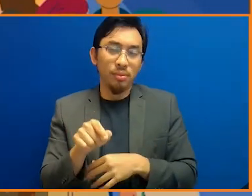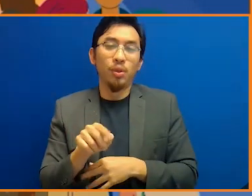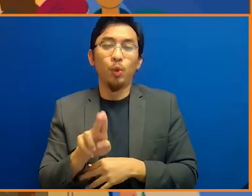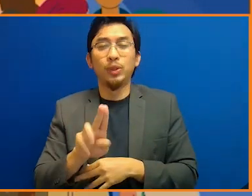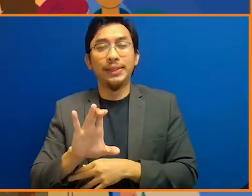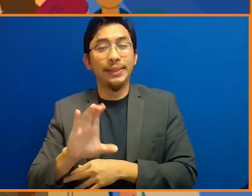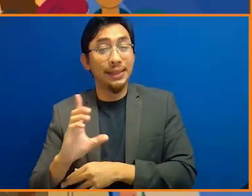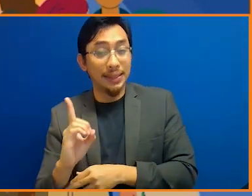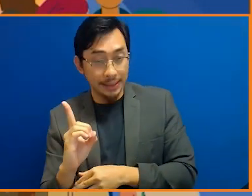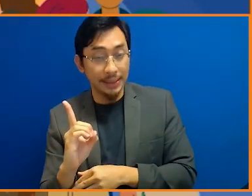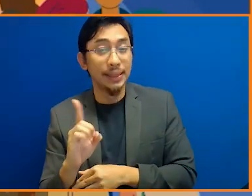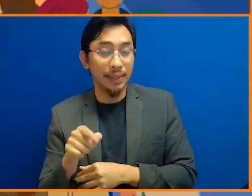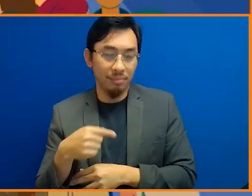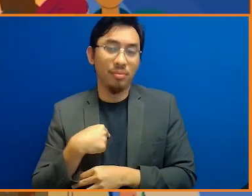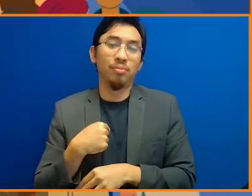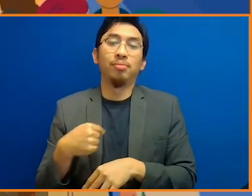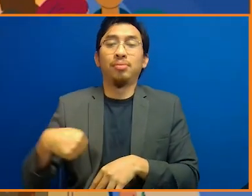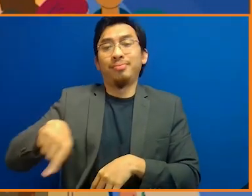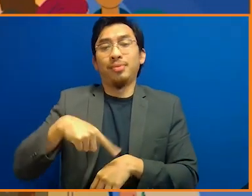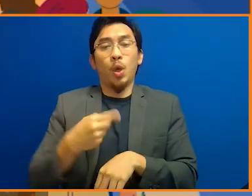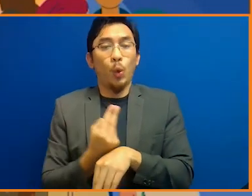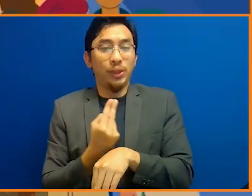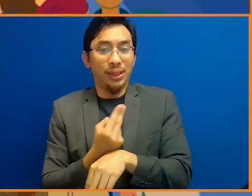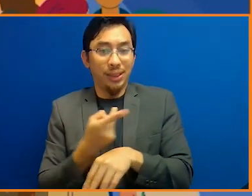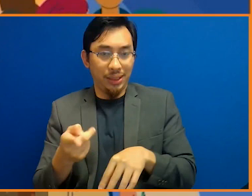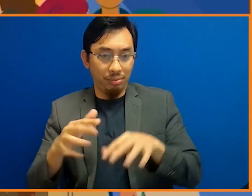we use the